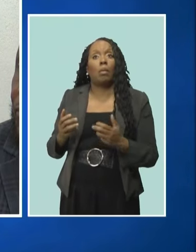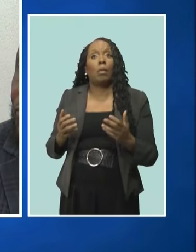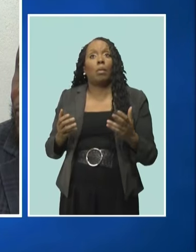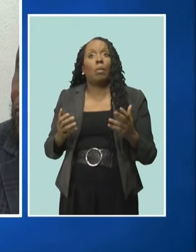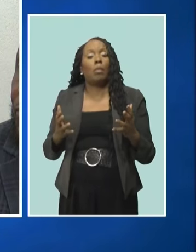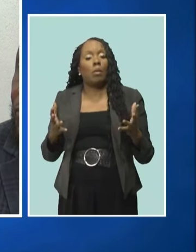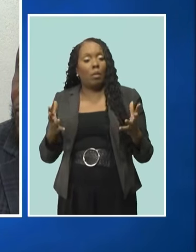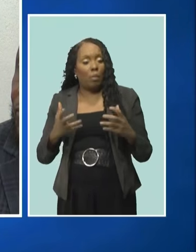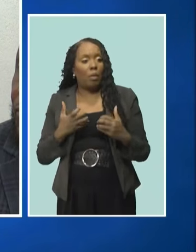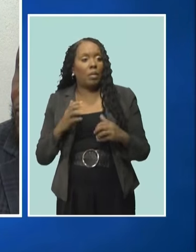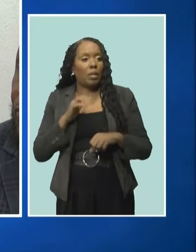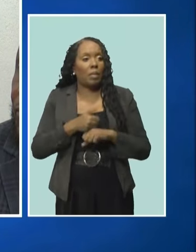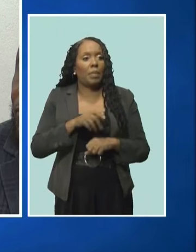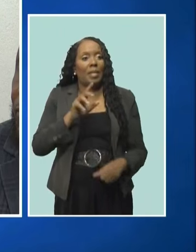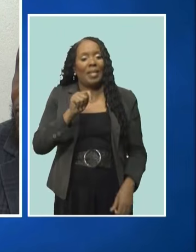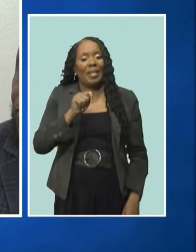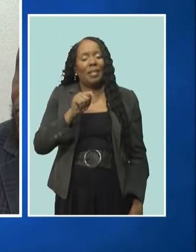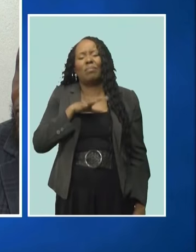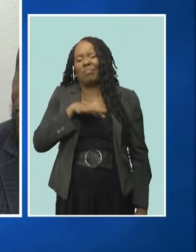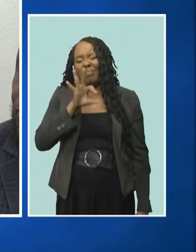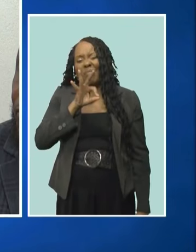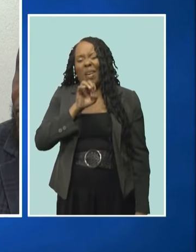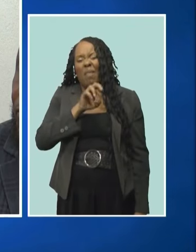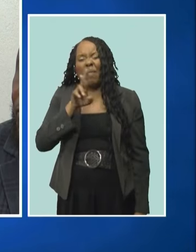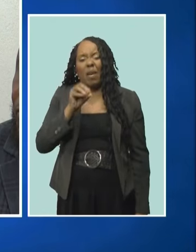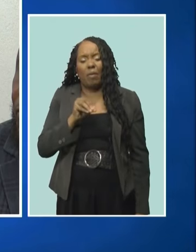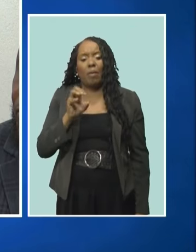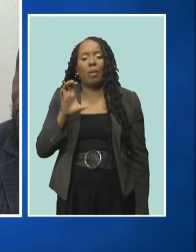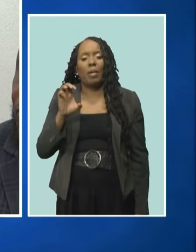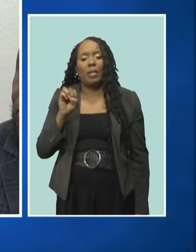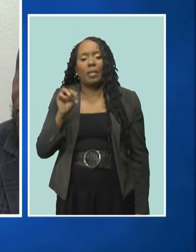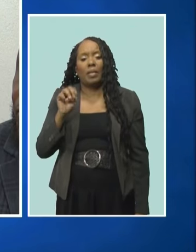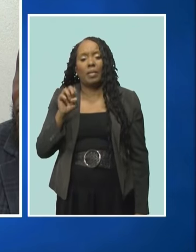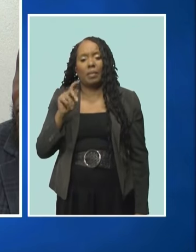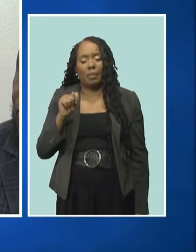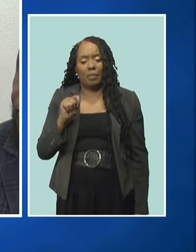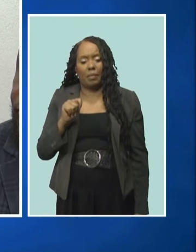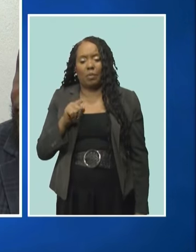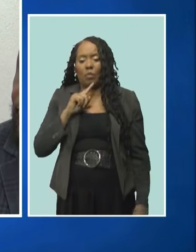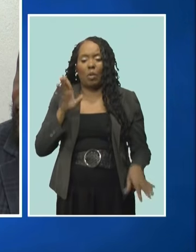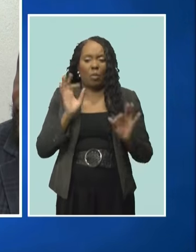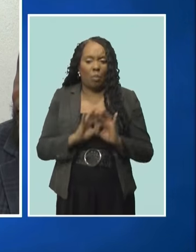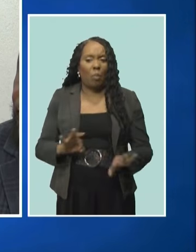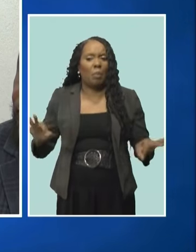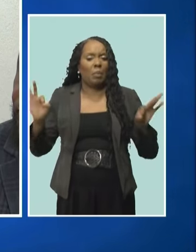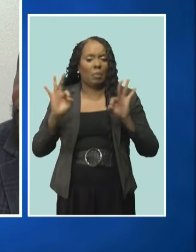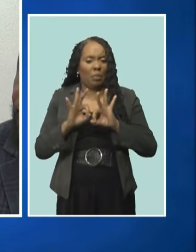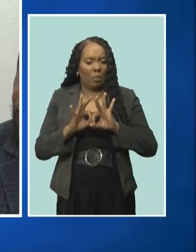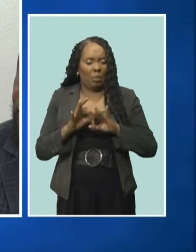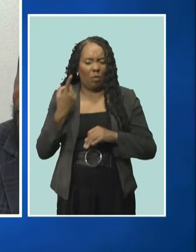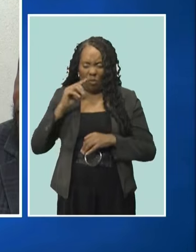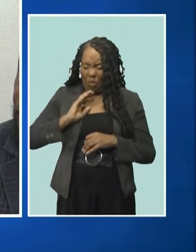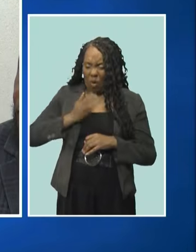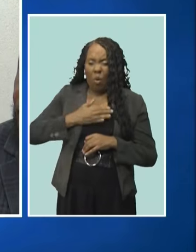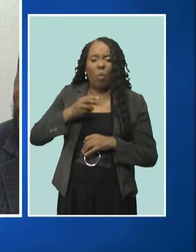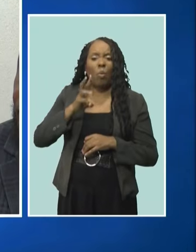ferrocement technologies. And this is something that we think could prove very critical to our